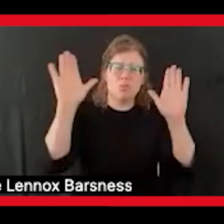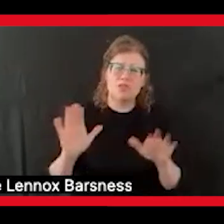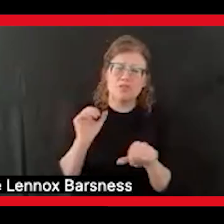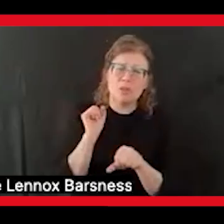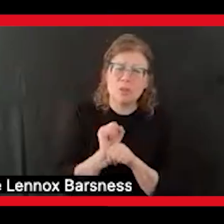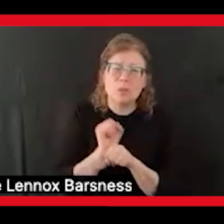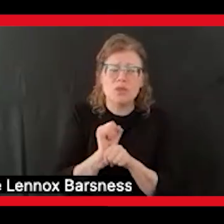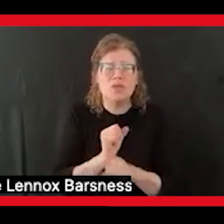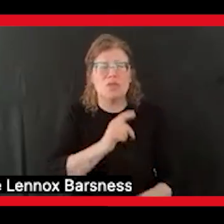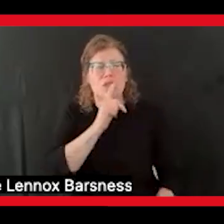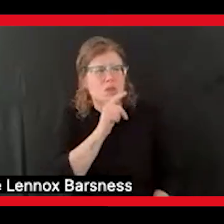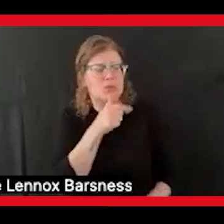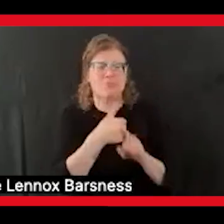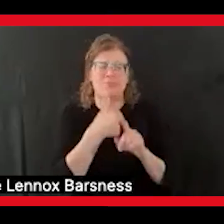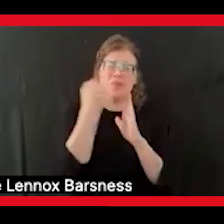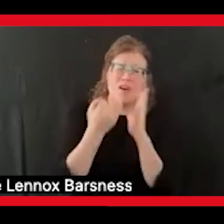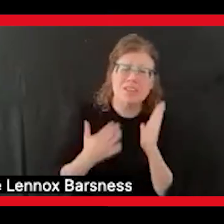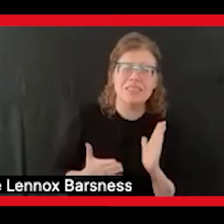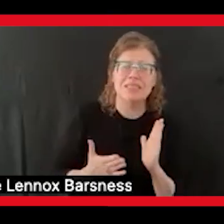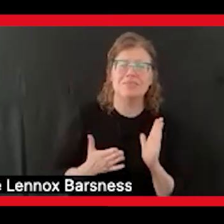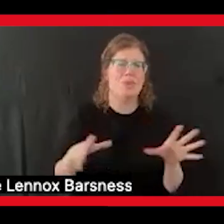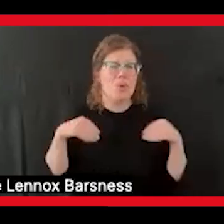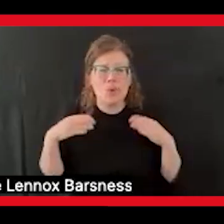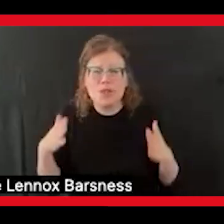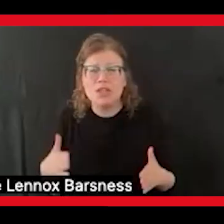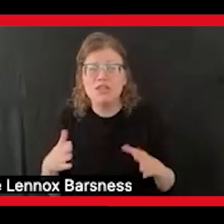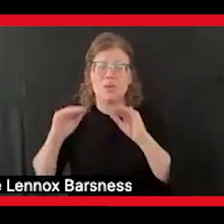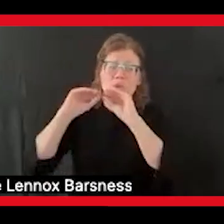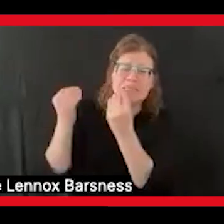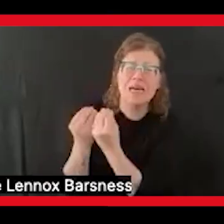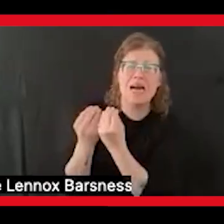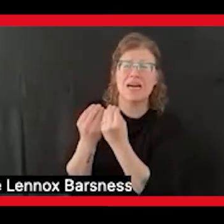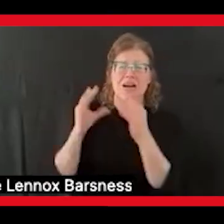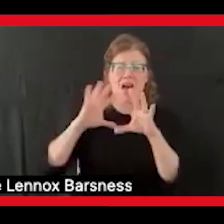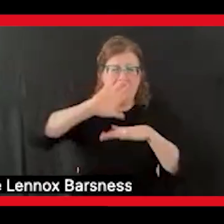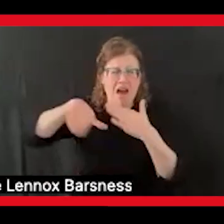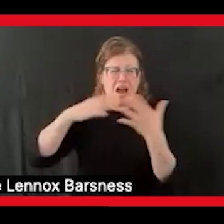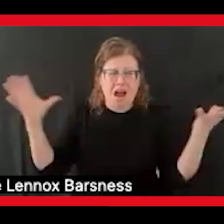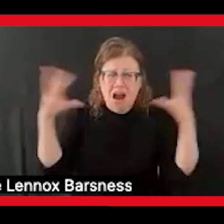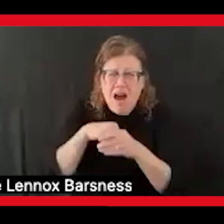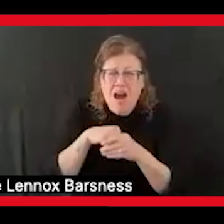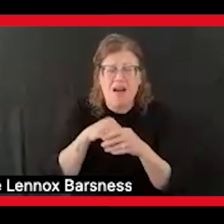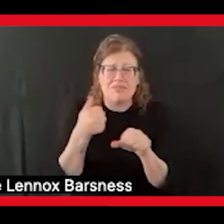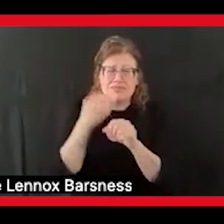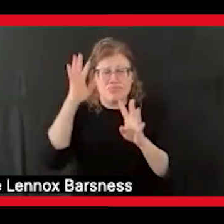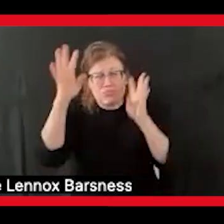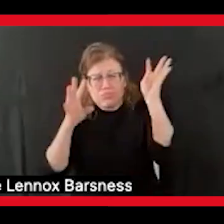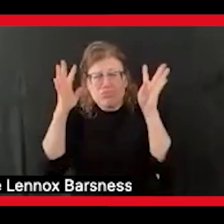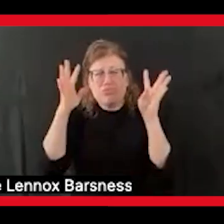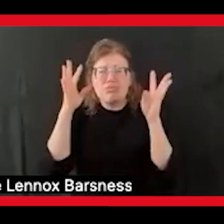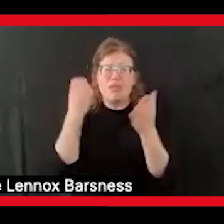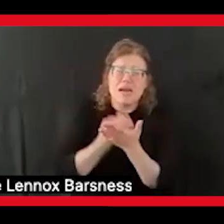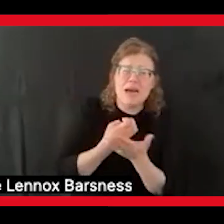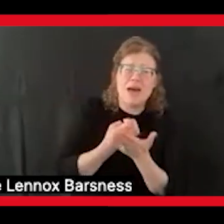enriching, preserving, and advancing our collective creative economy and the arts ecosystem. These